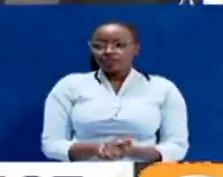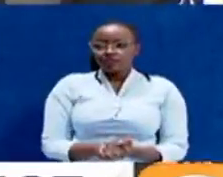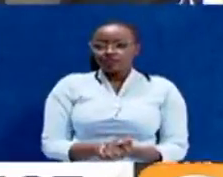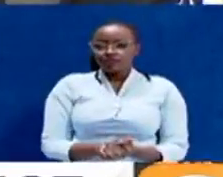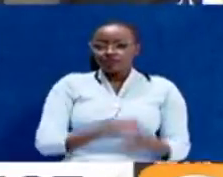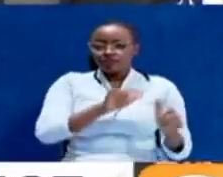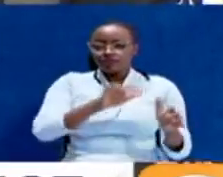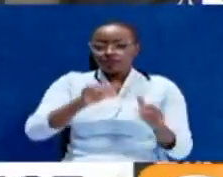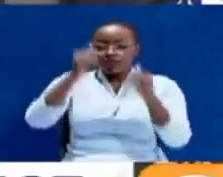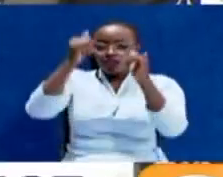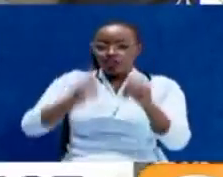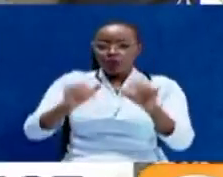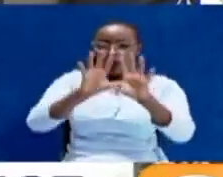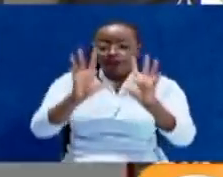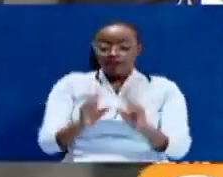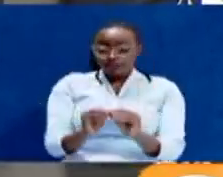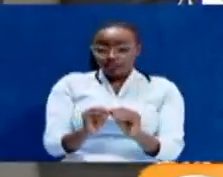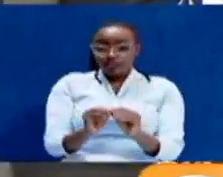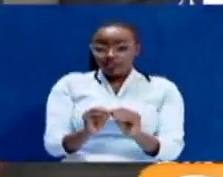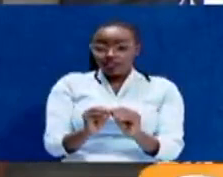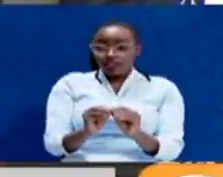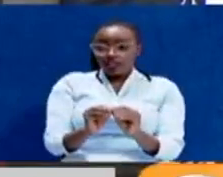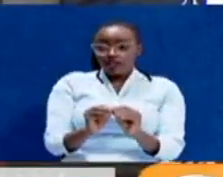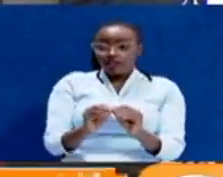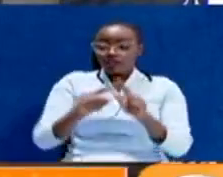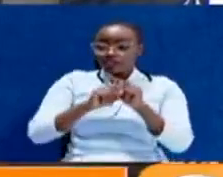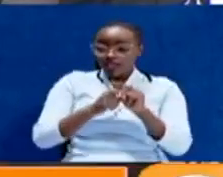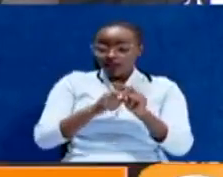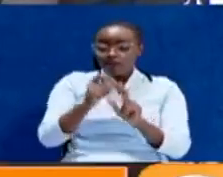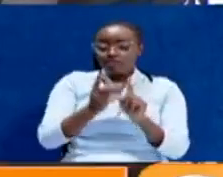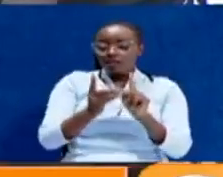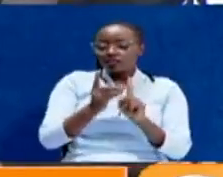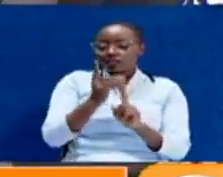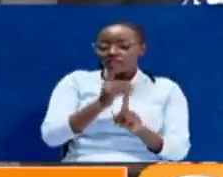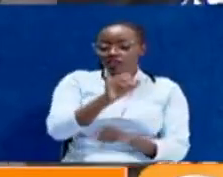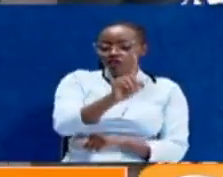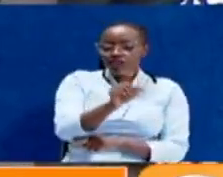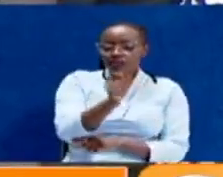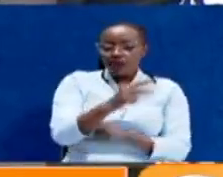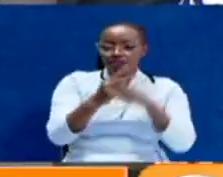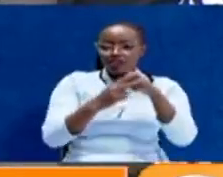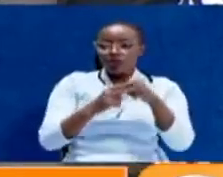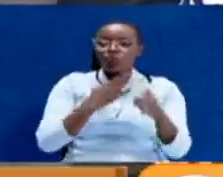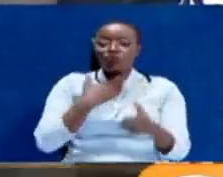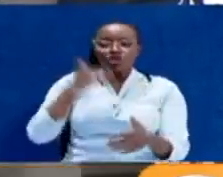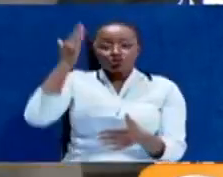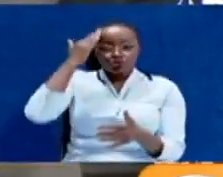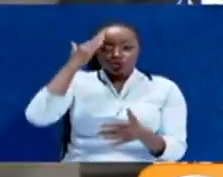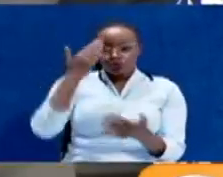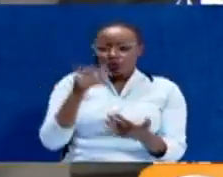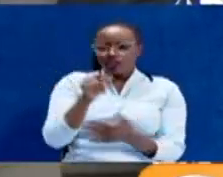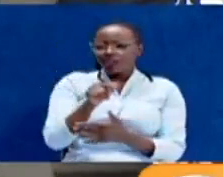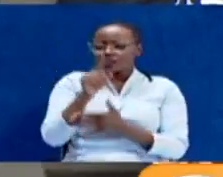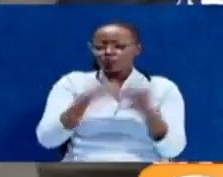Since the new budget is starting from 1st July, we wanted to know what